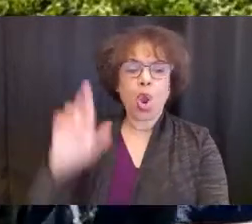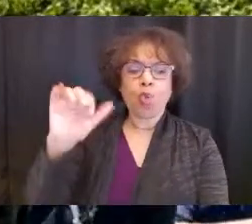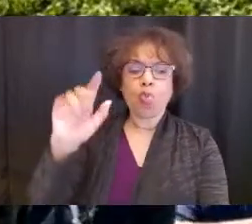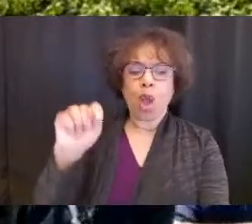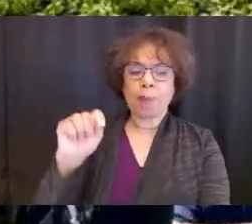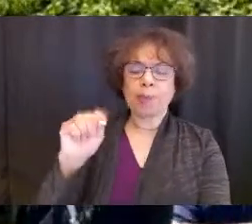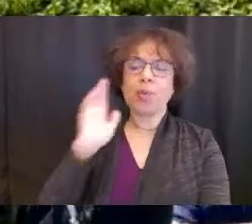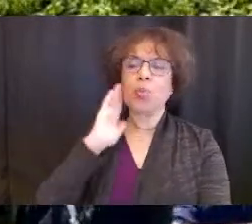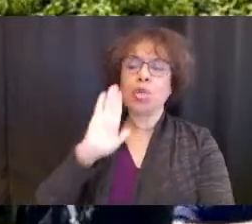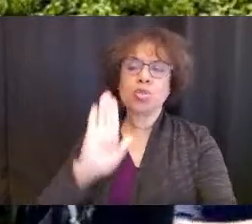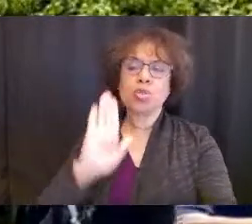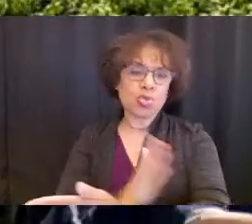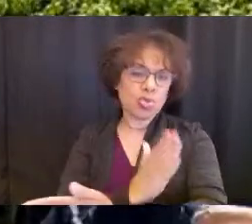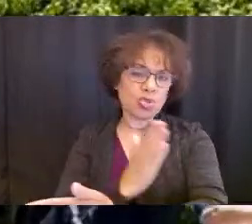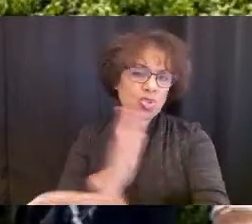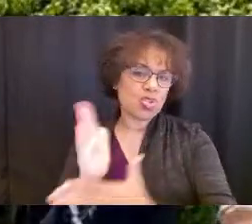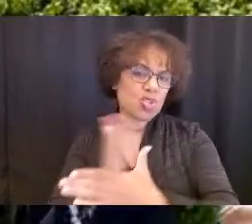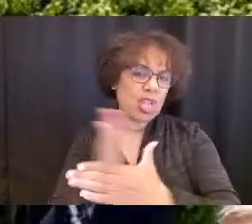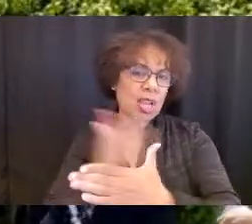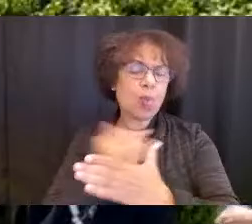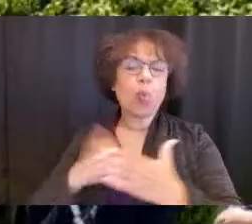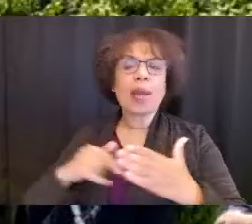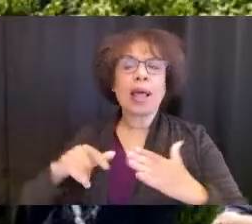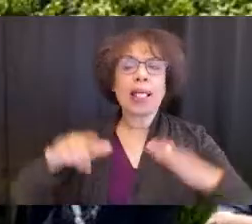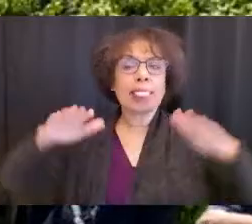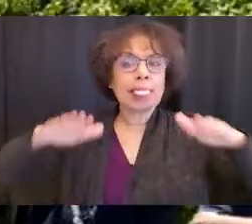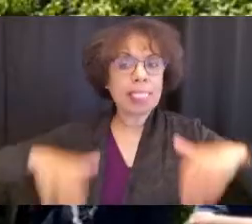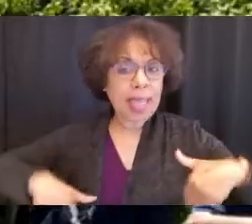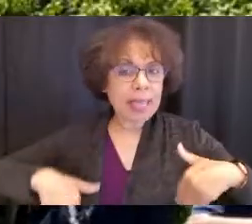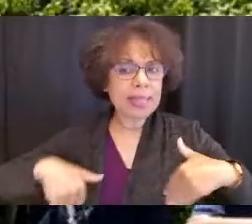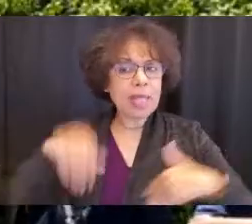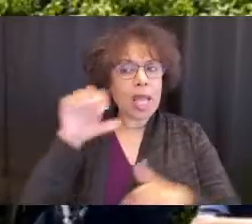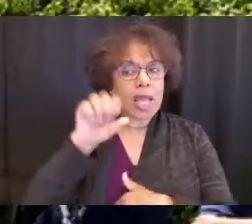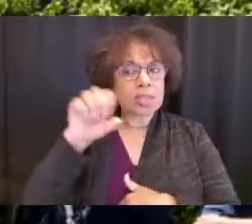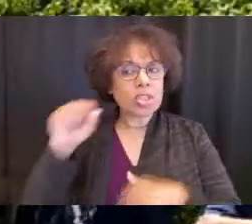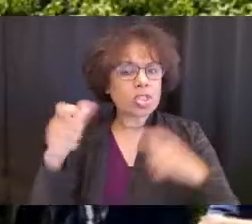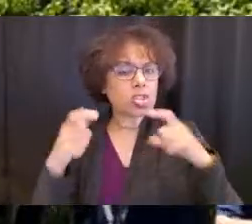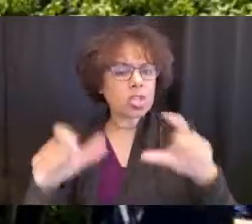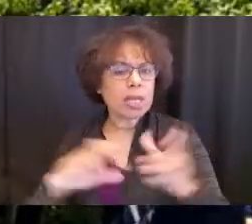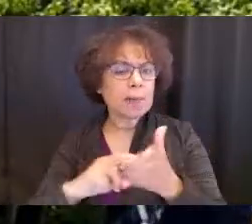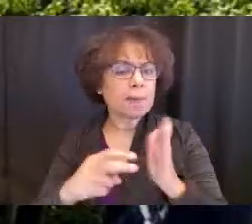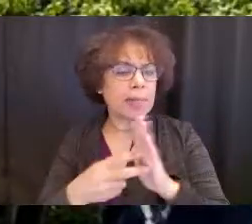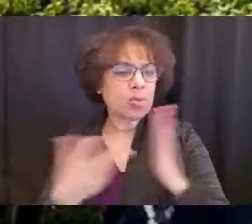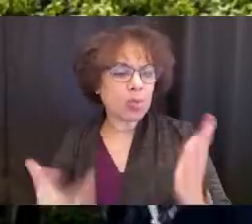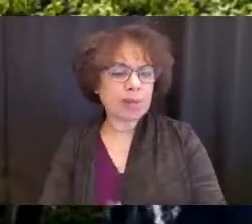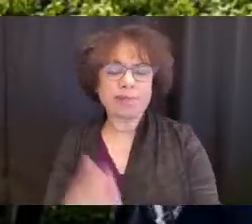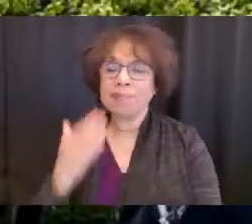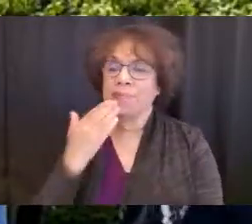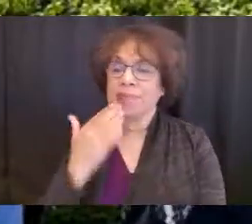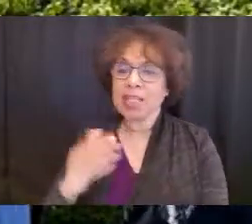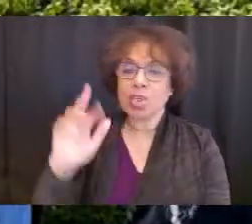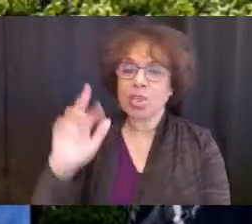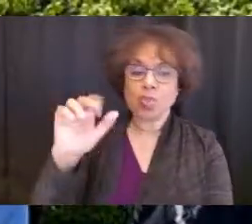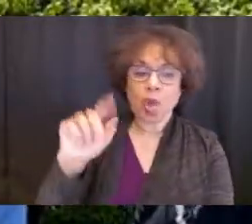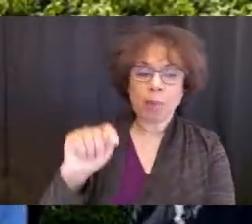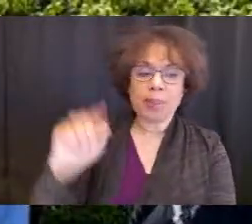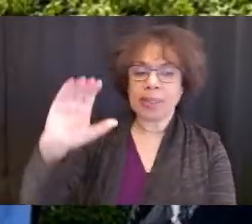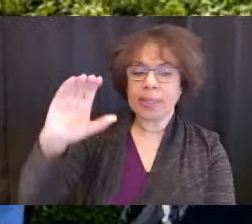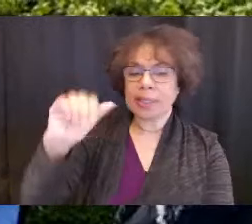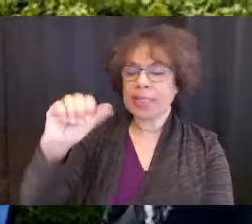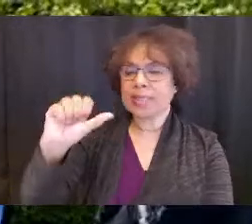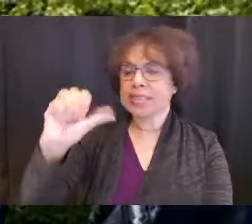on what a late Social Security check would mean for him. Thank you for joining us. Thank you,